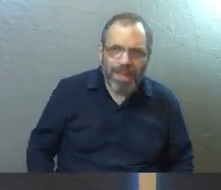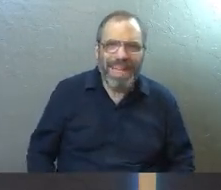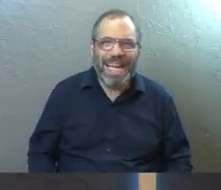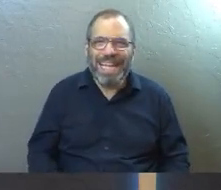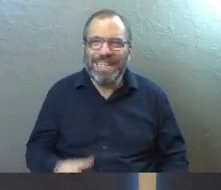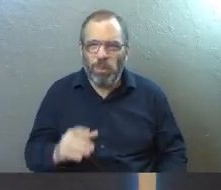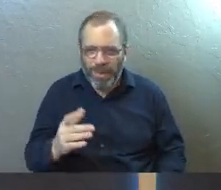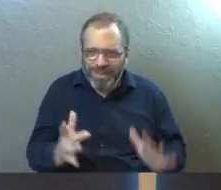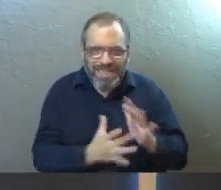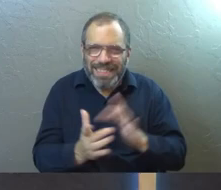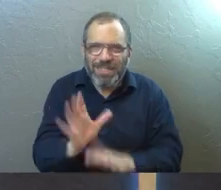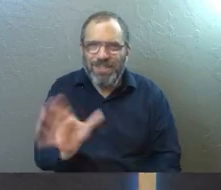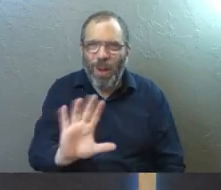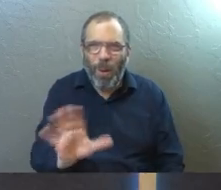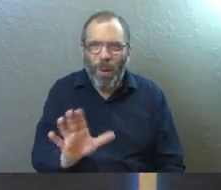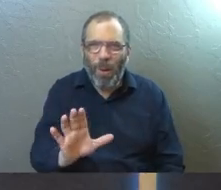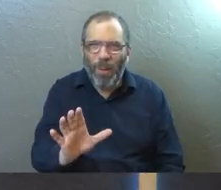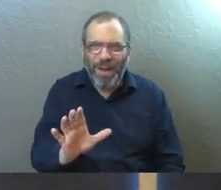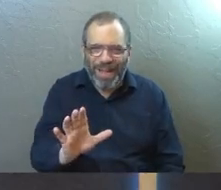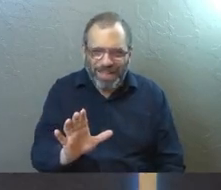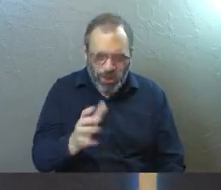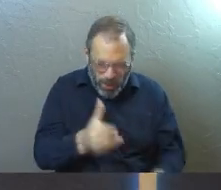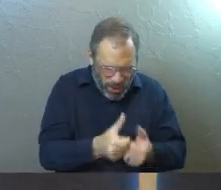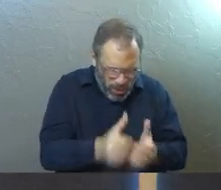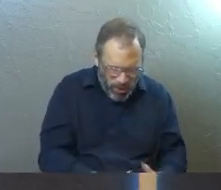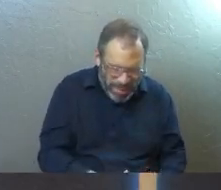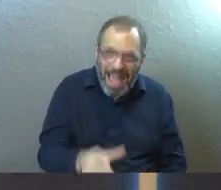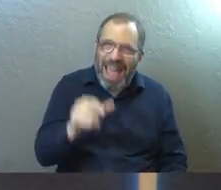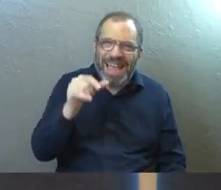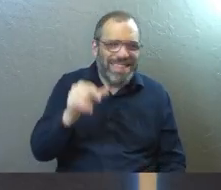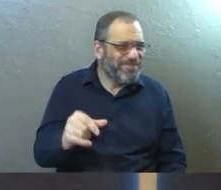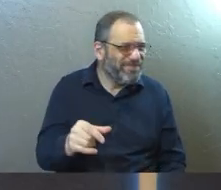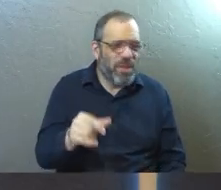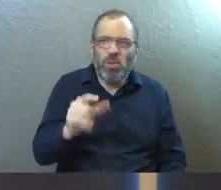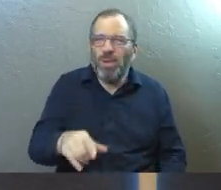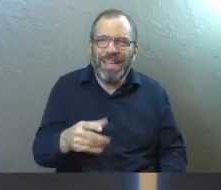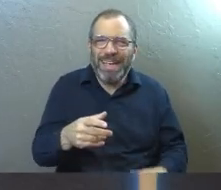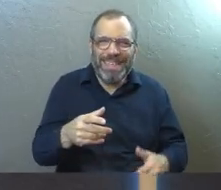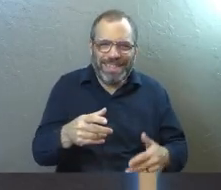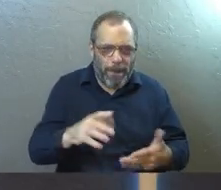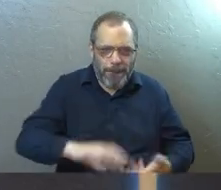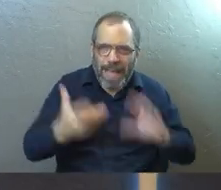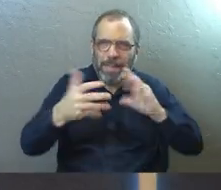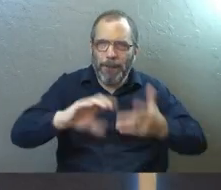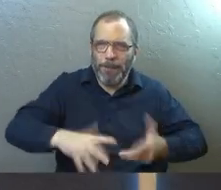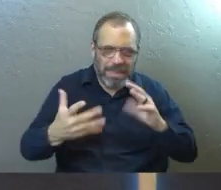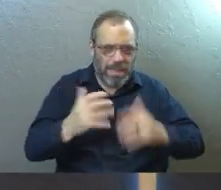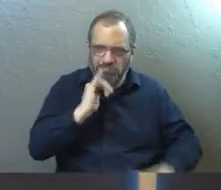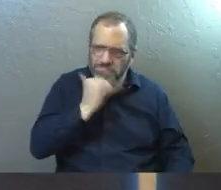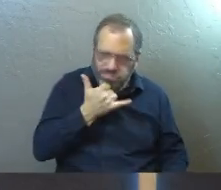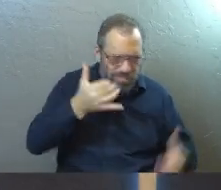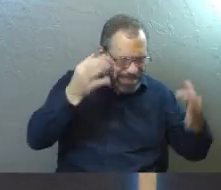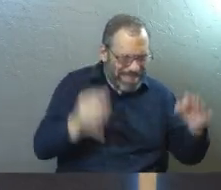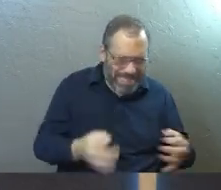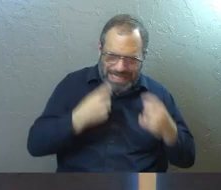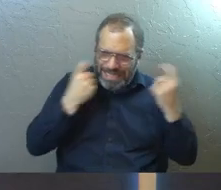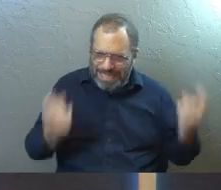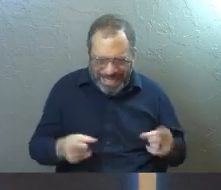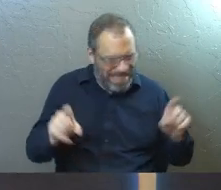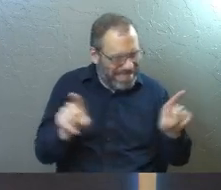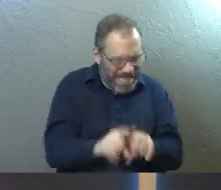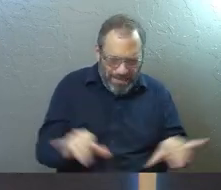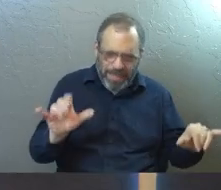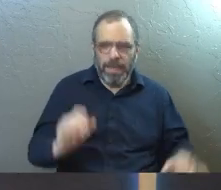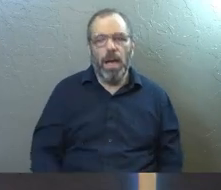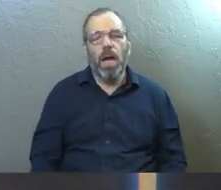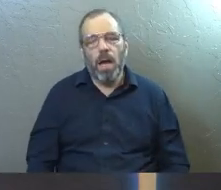not how this works with Jesus. This isn't something that you can just unintentionally lose. This isn't something that you can keep messing up, making the wrong decision, sinning the same sin,